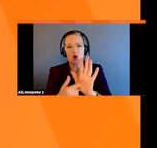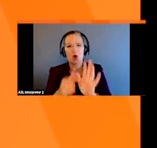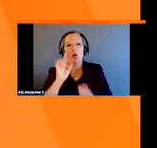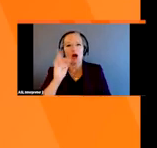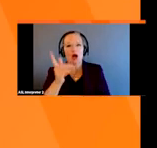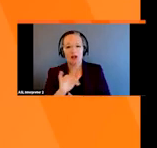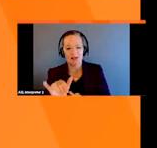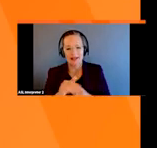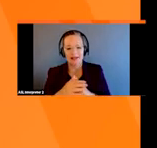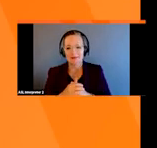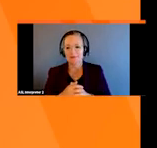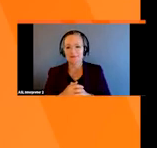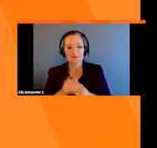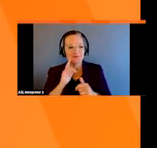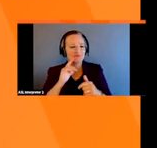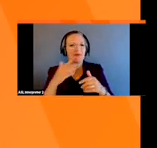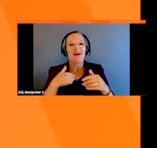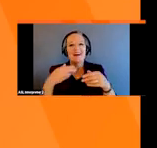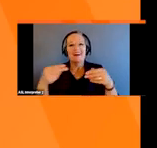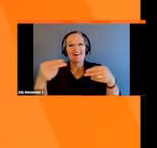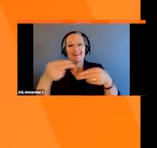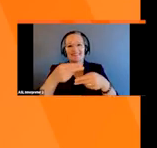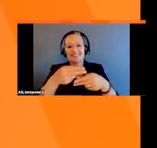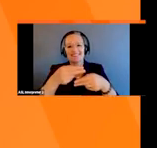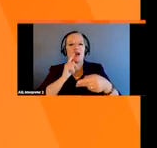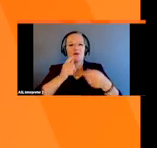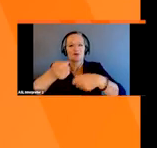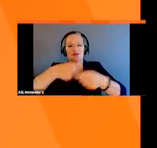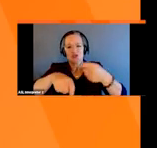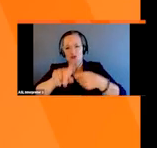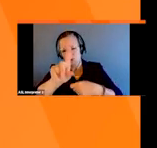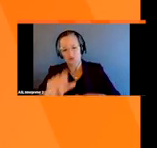myself. I'll share my screen again.